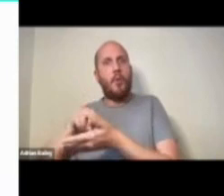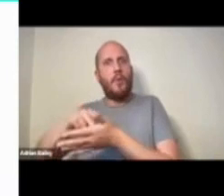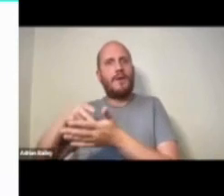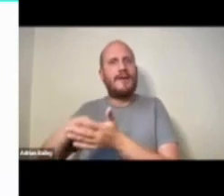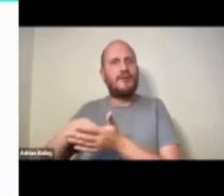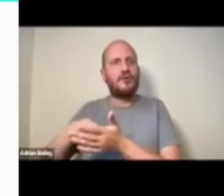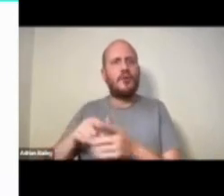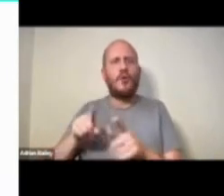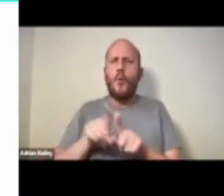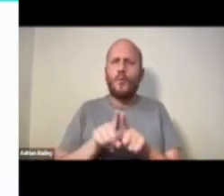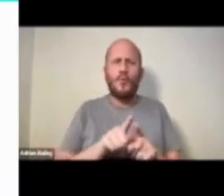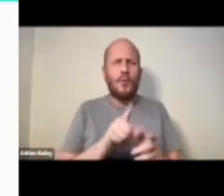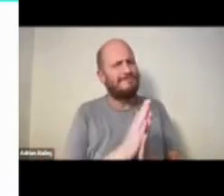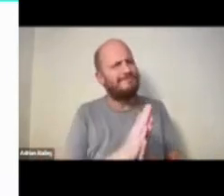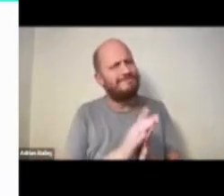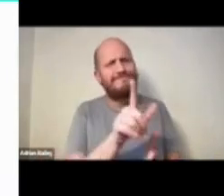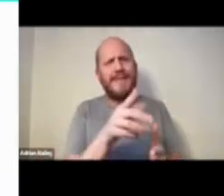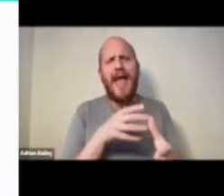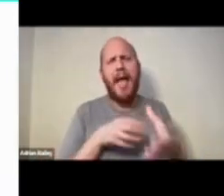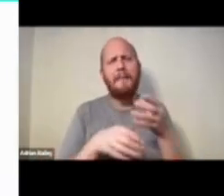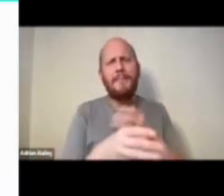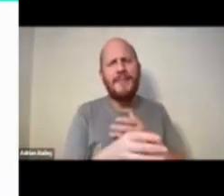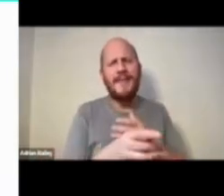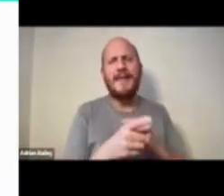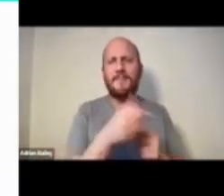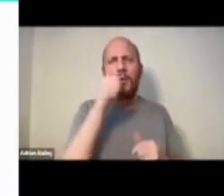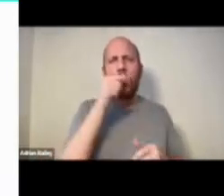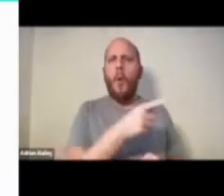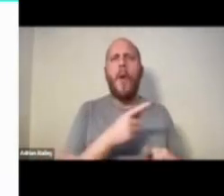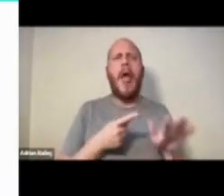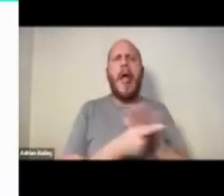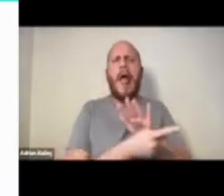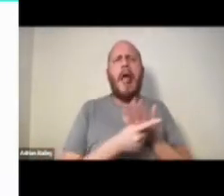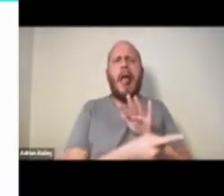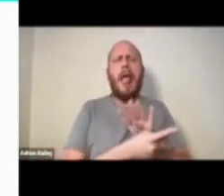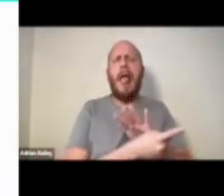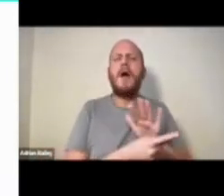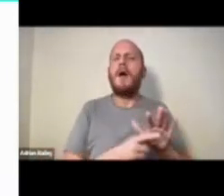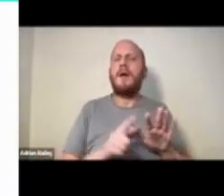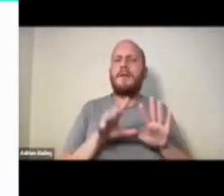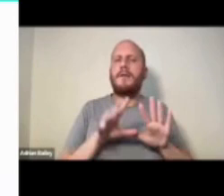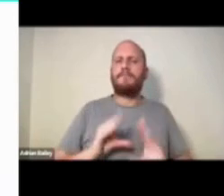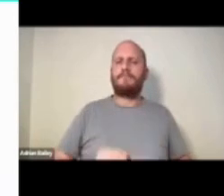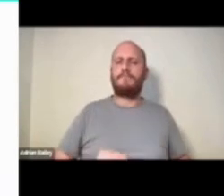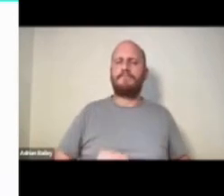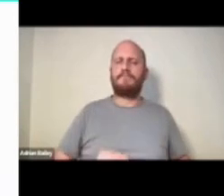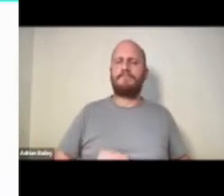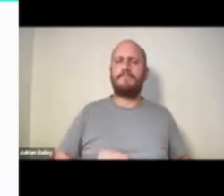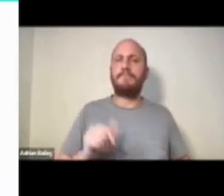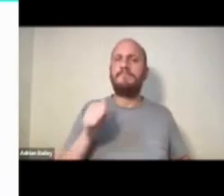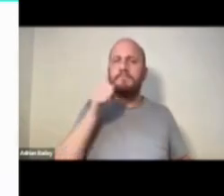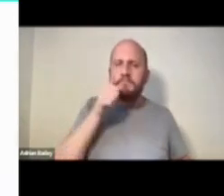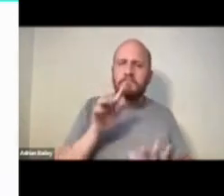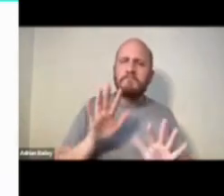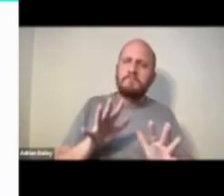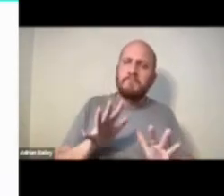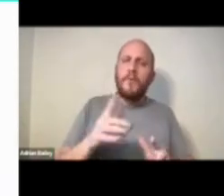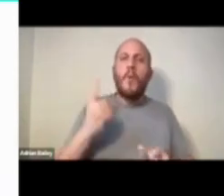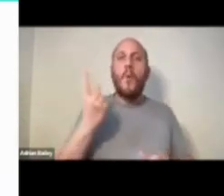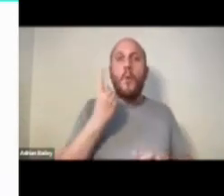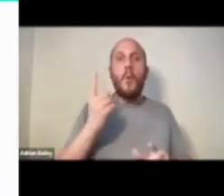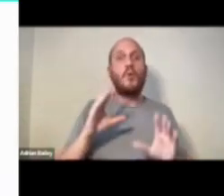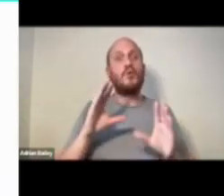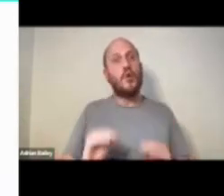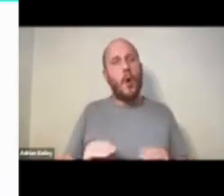with some empathy, and that will overcome that automatic response. In general, about 25% of people will